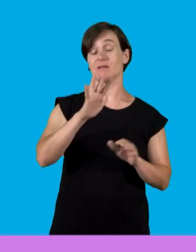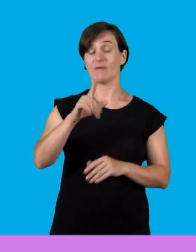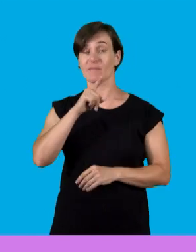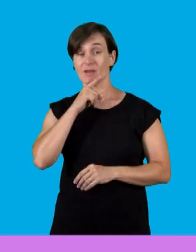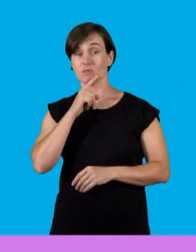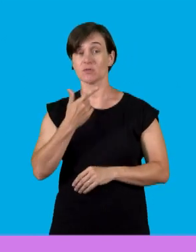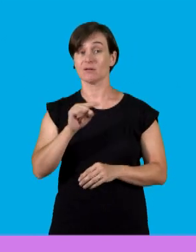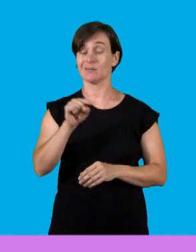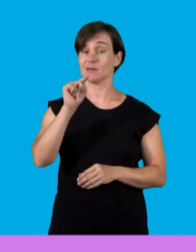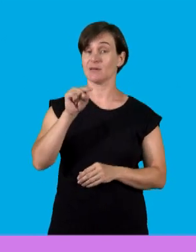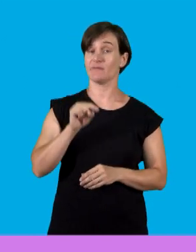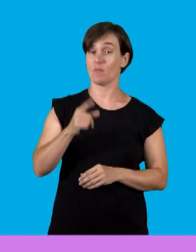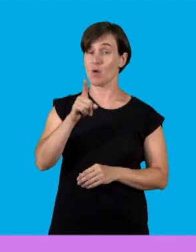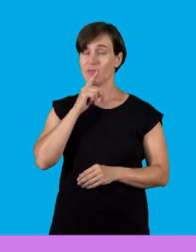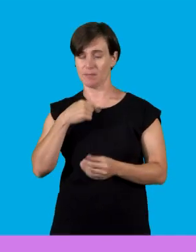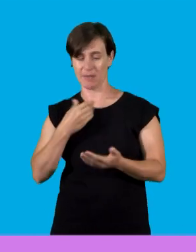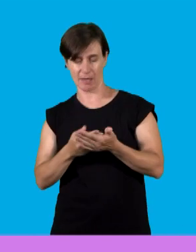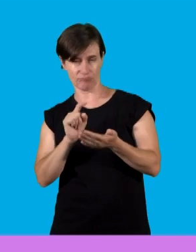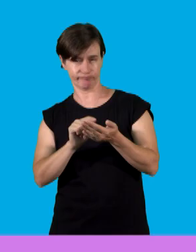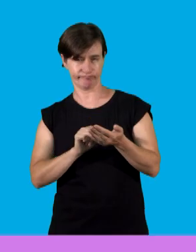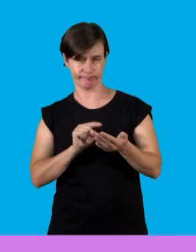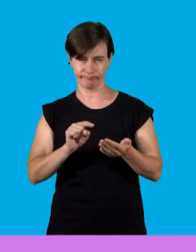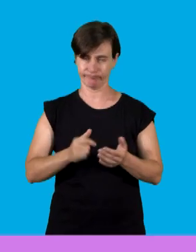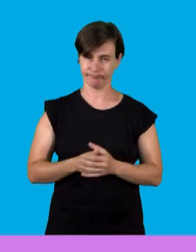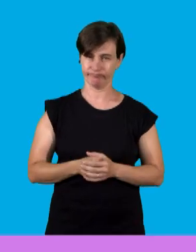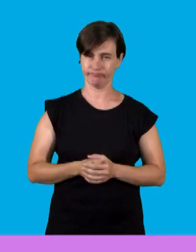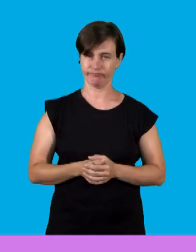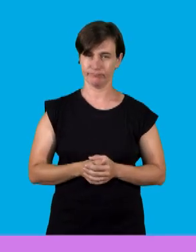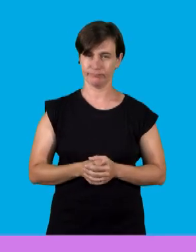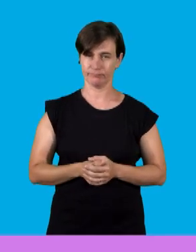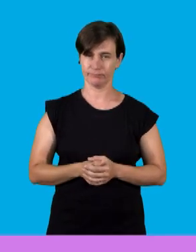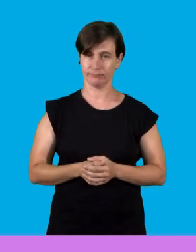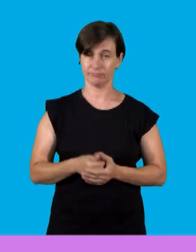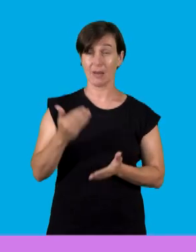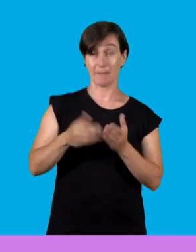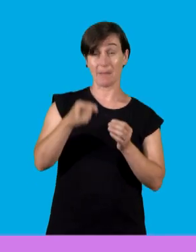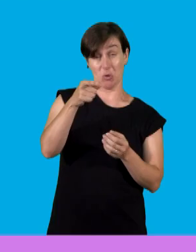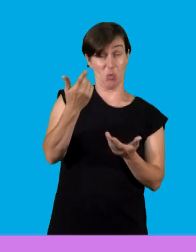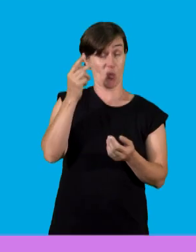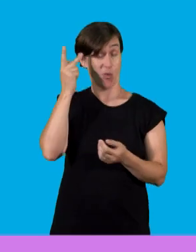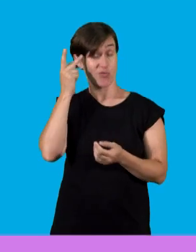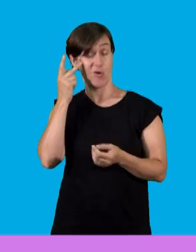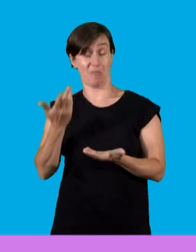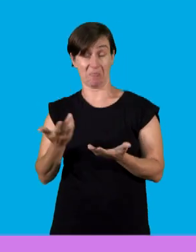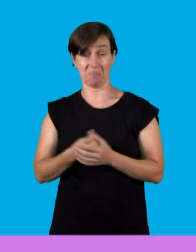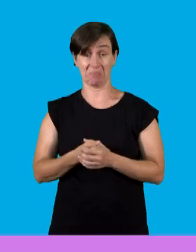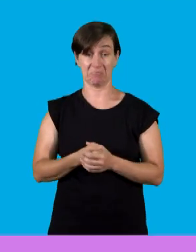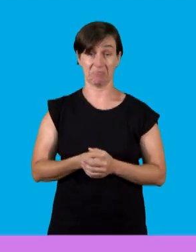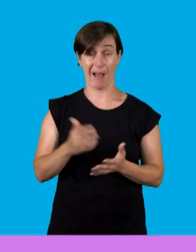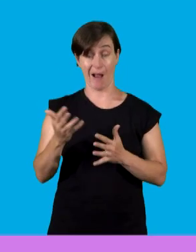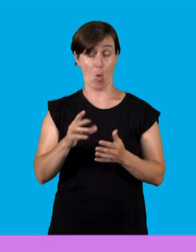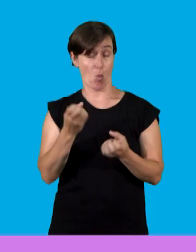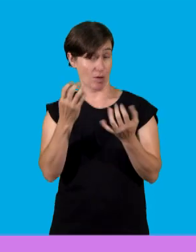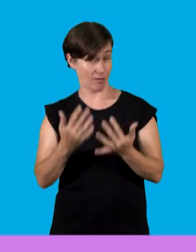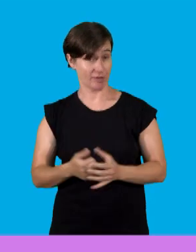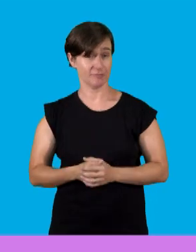895,000, type it in, divided by 1,000. Okay, some of you will know you can cancel that 3 zeros as well. So